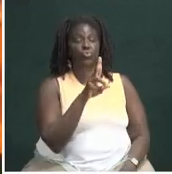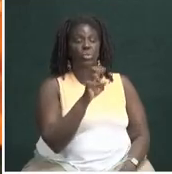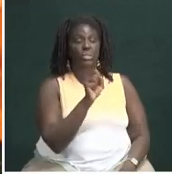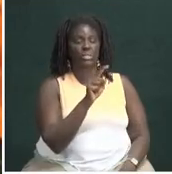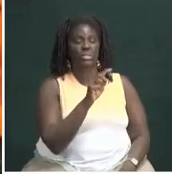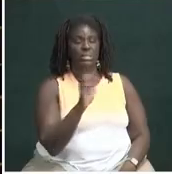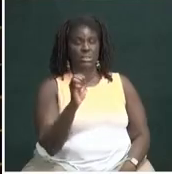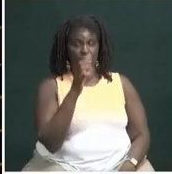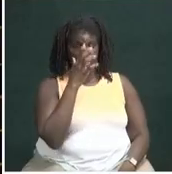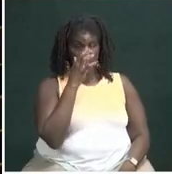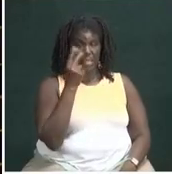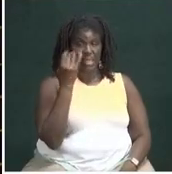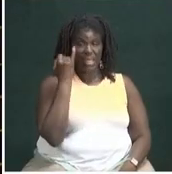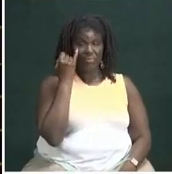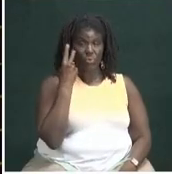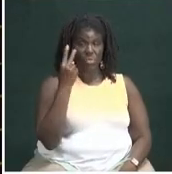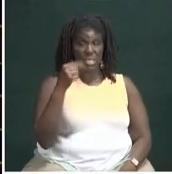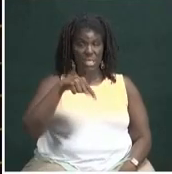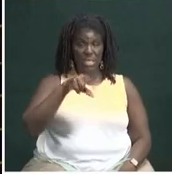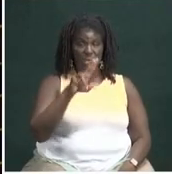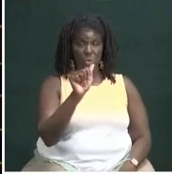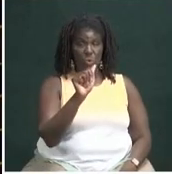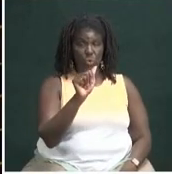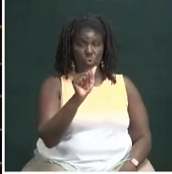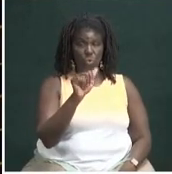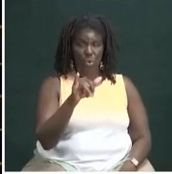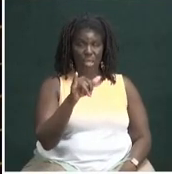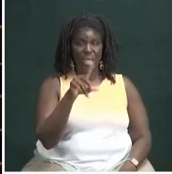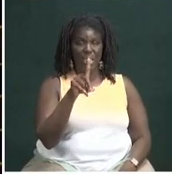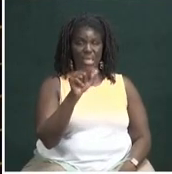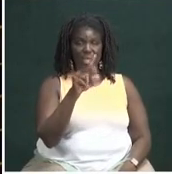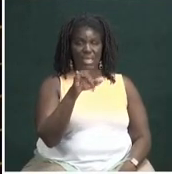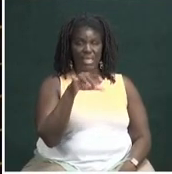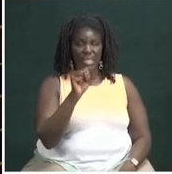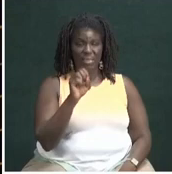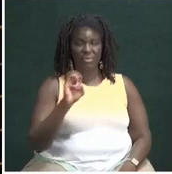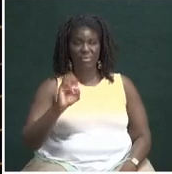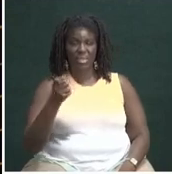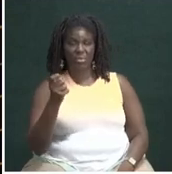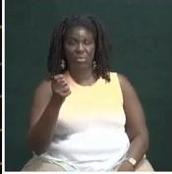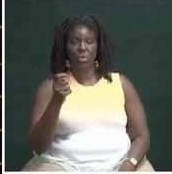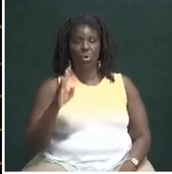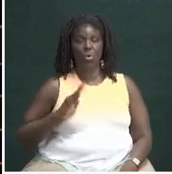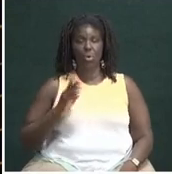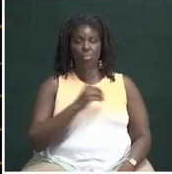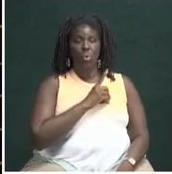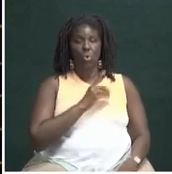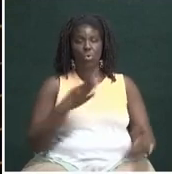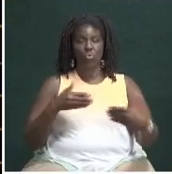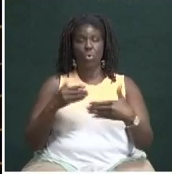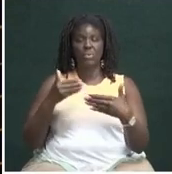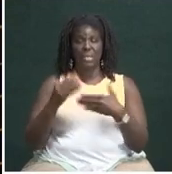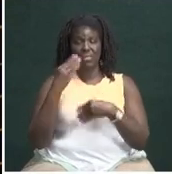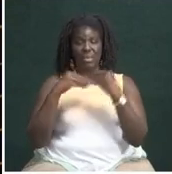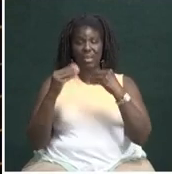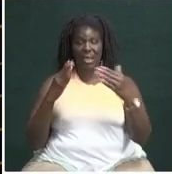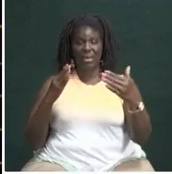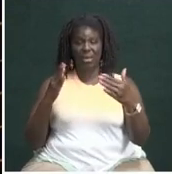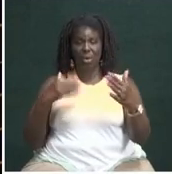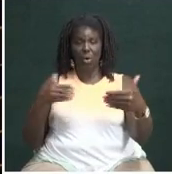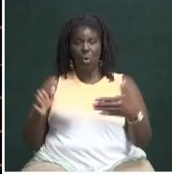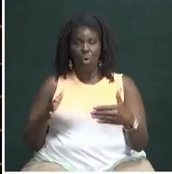And if you've seen the Quay Davis Executive Boardroom right by the spot, the dining hall, she owns that